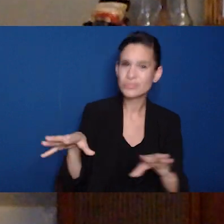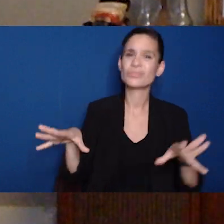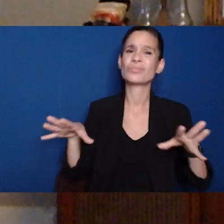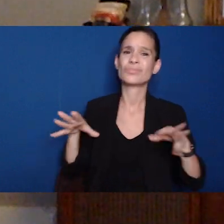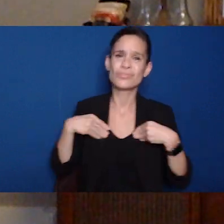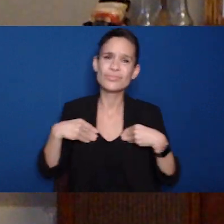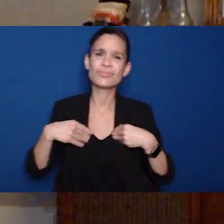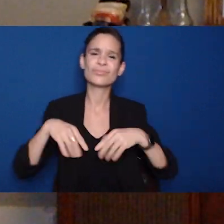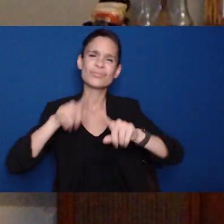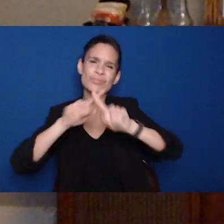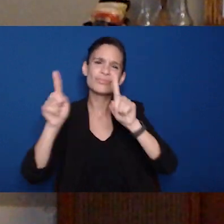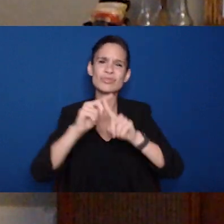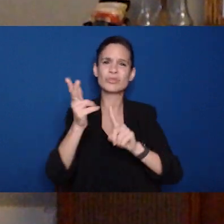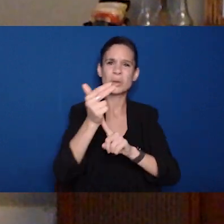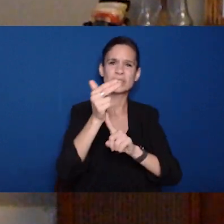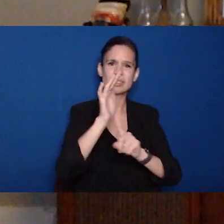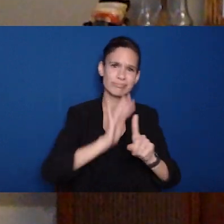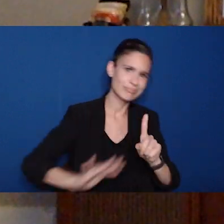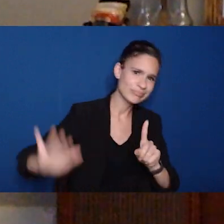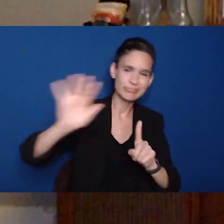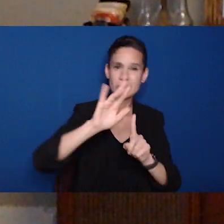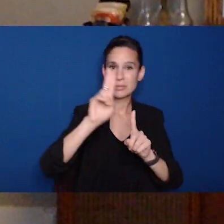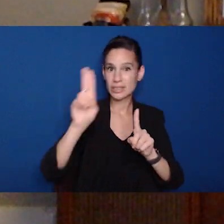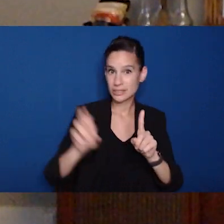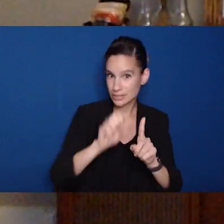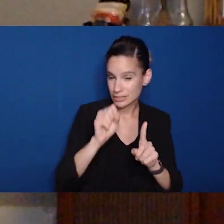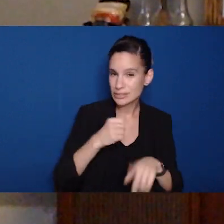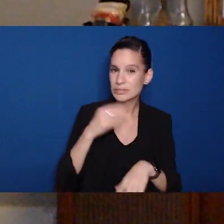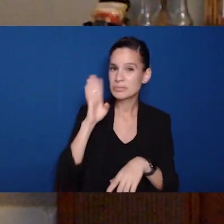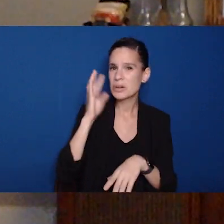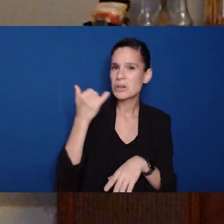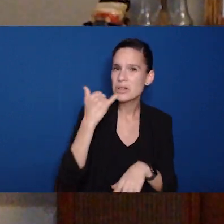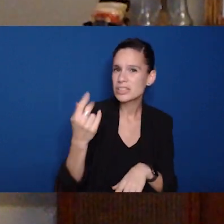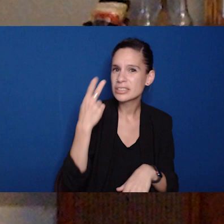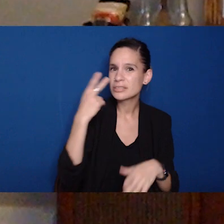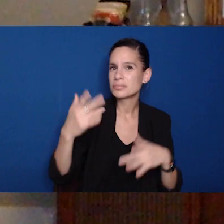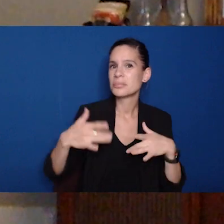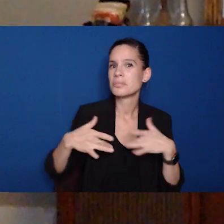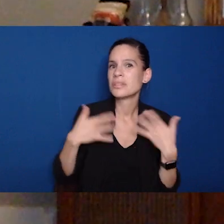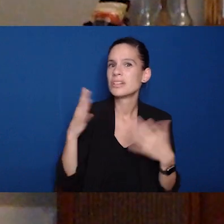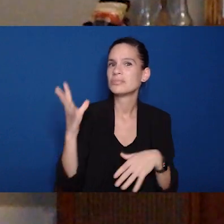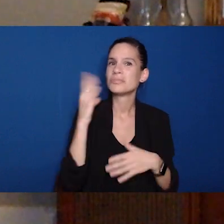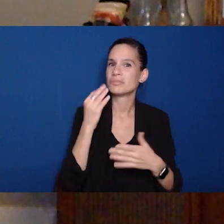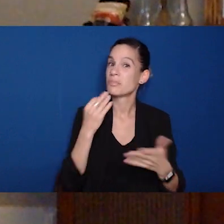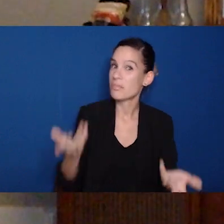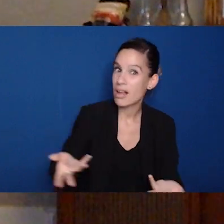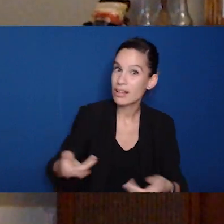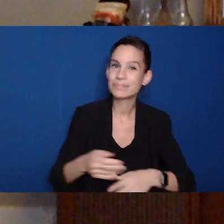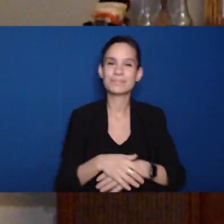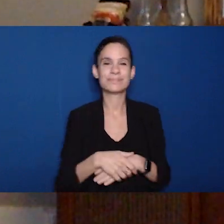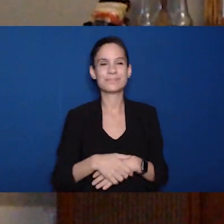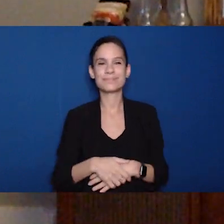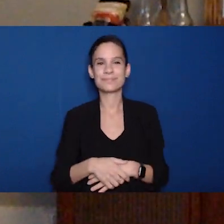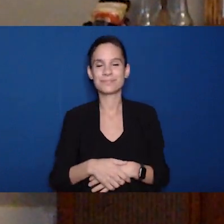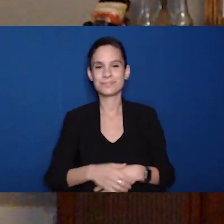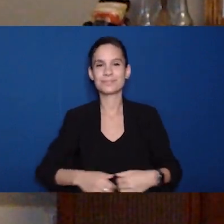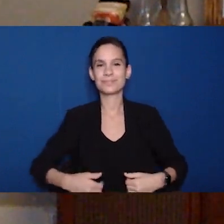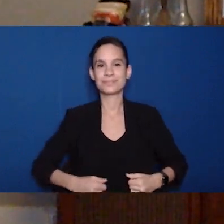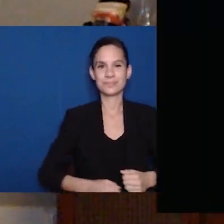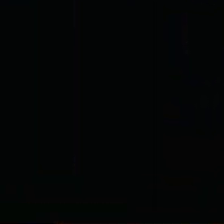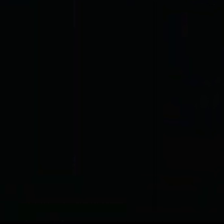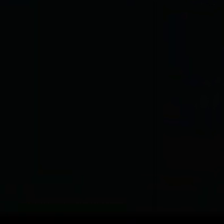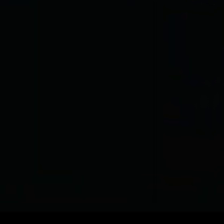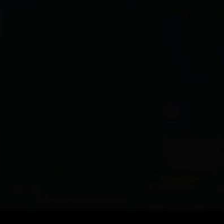Conley, who owns a hotel chain around all of the United States. So let's give him a call and see what he's going